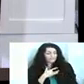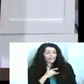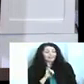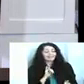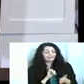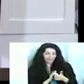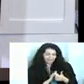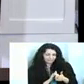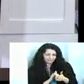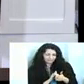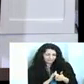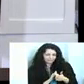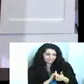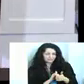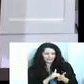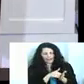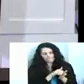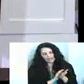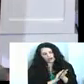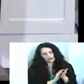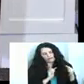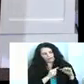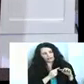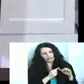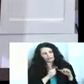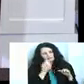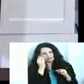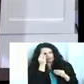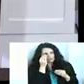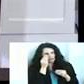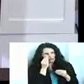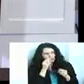pain, that they just want to throw themselves down the well.